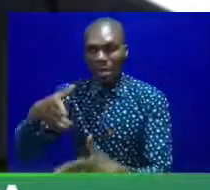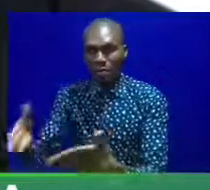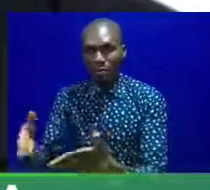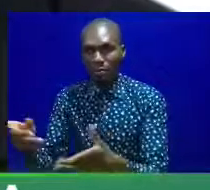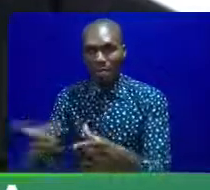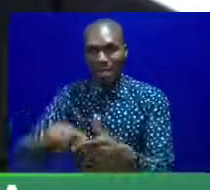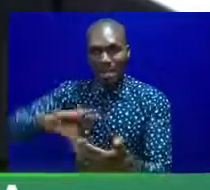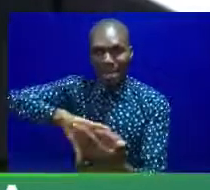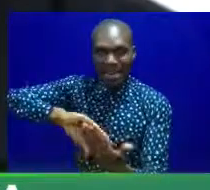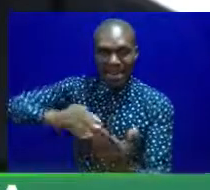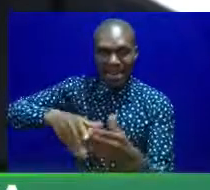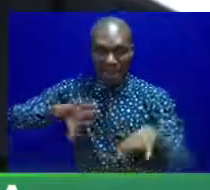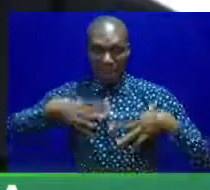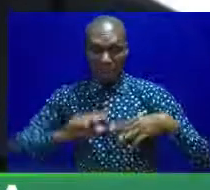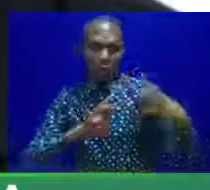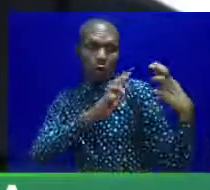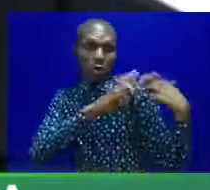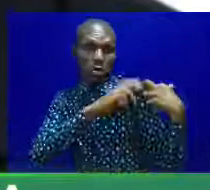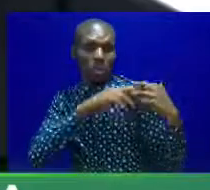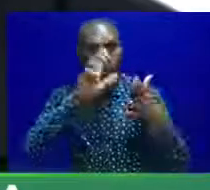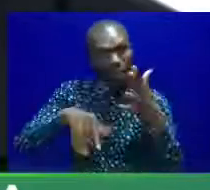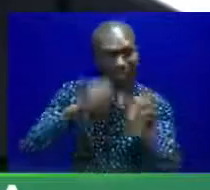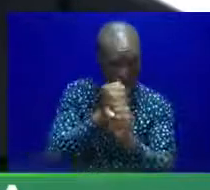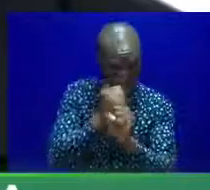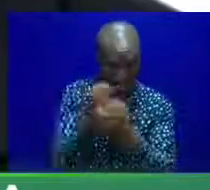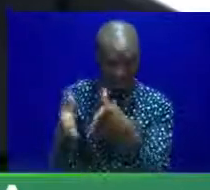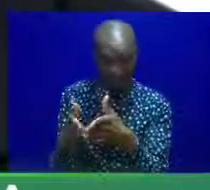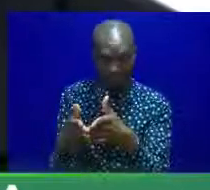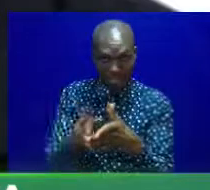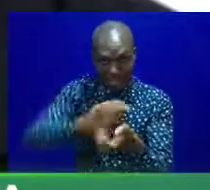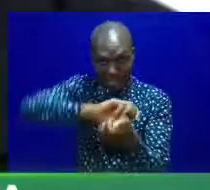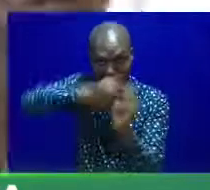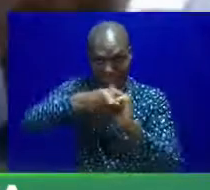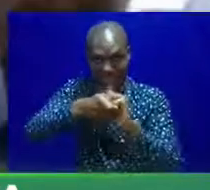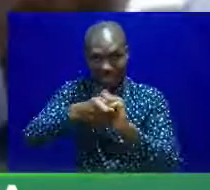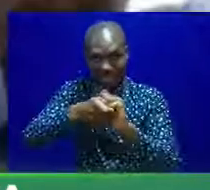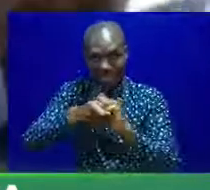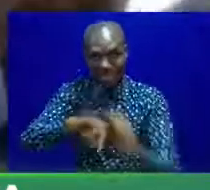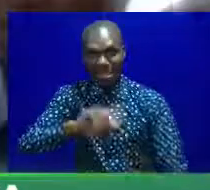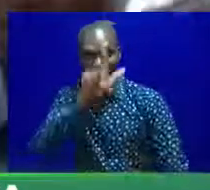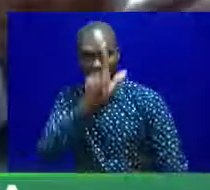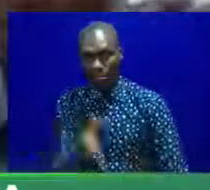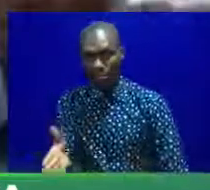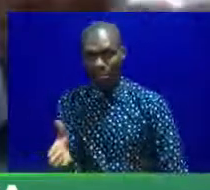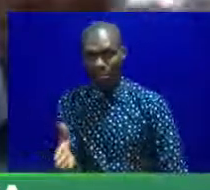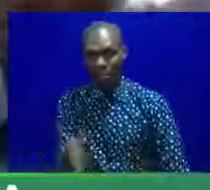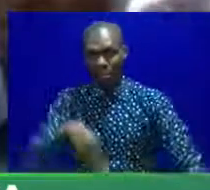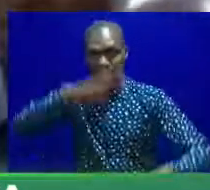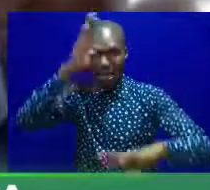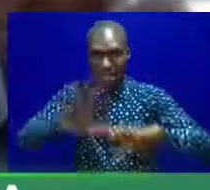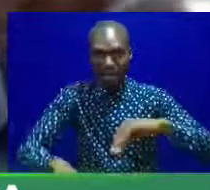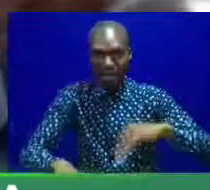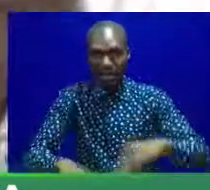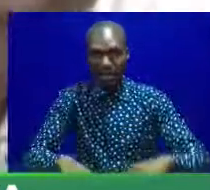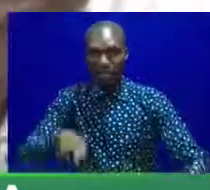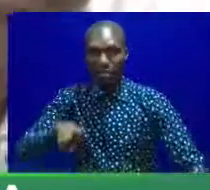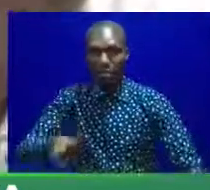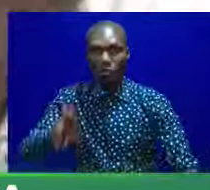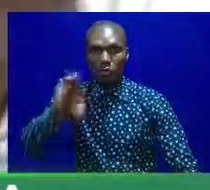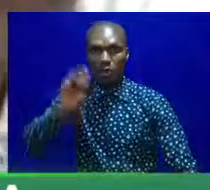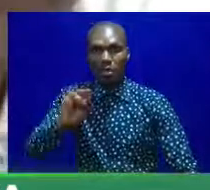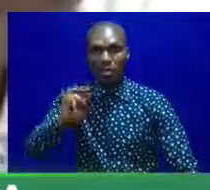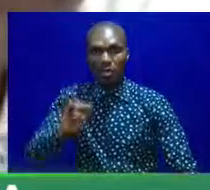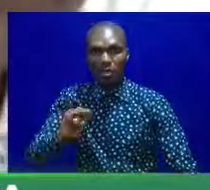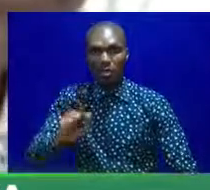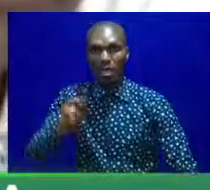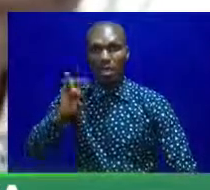people responsible for what they are doing and transform our region. Other than the USAID support, which we thank